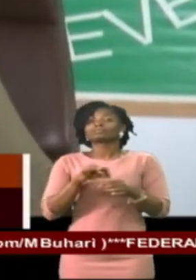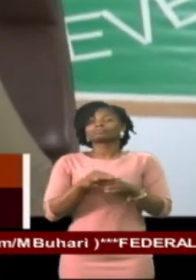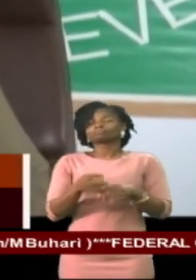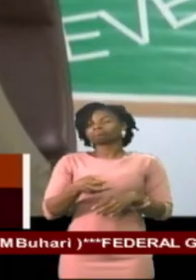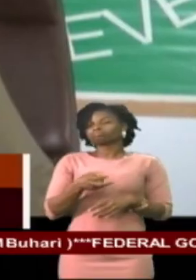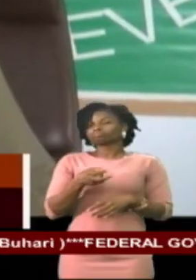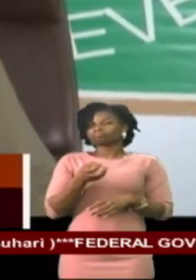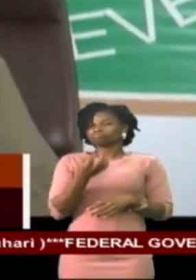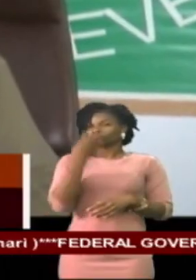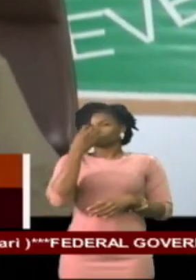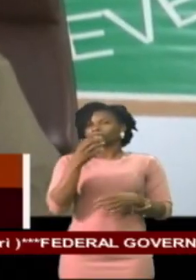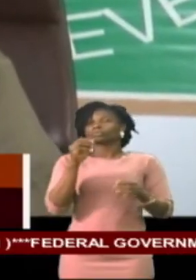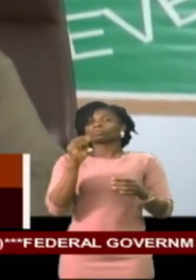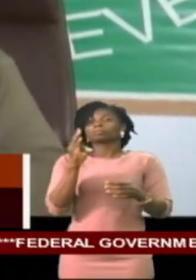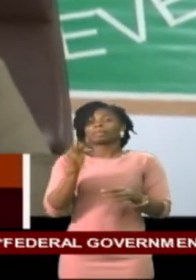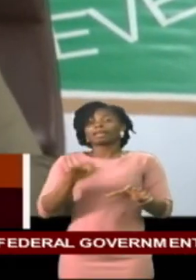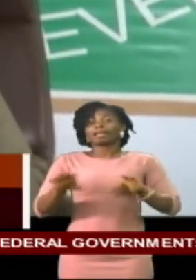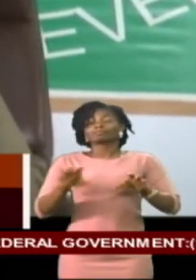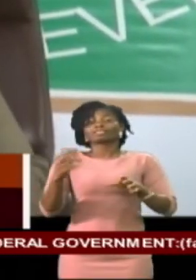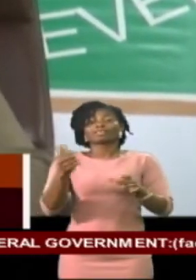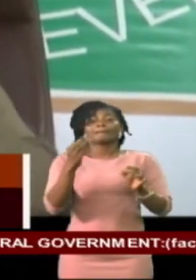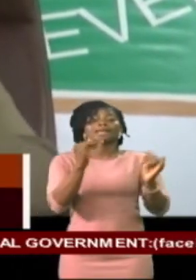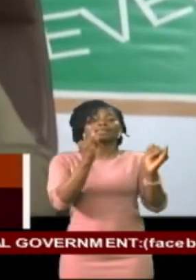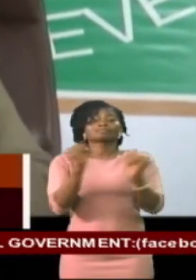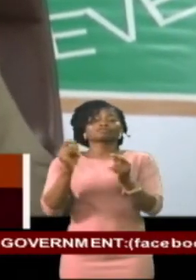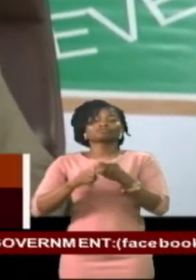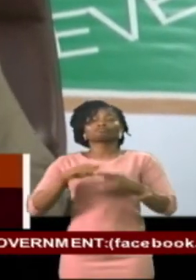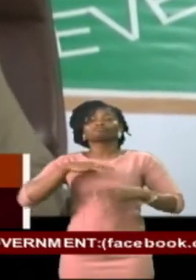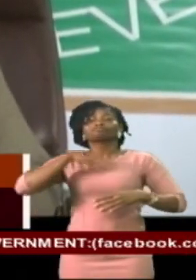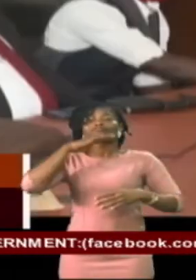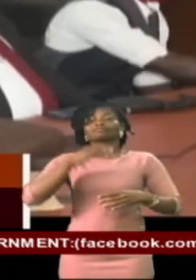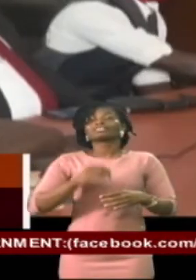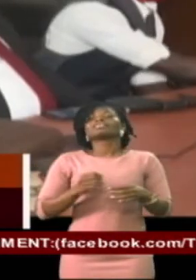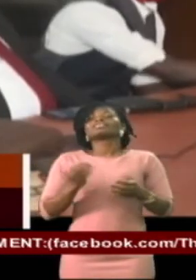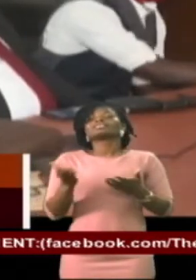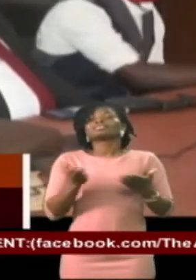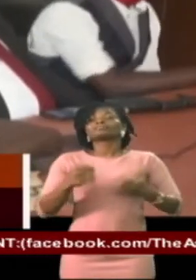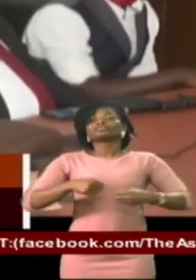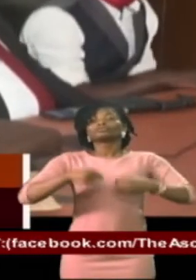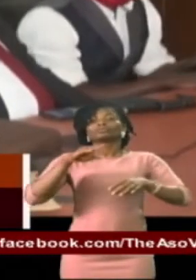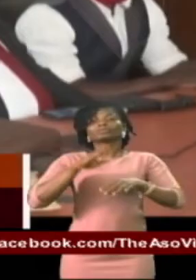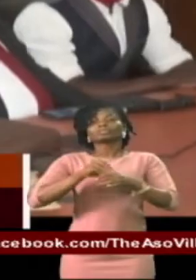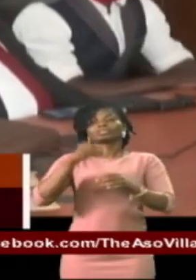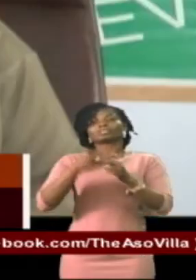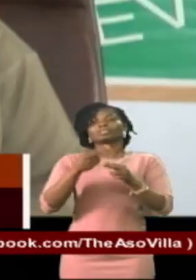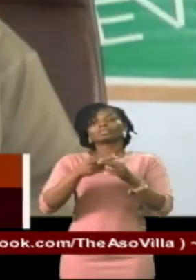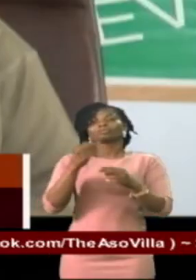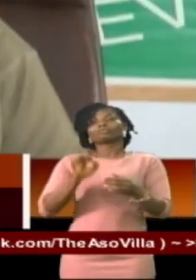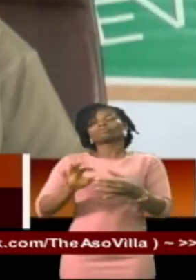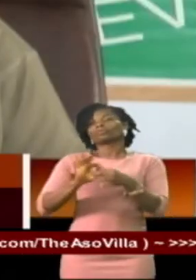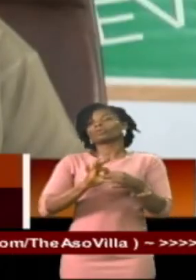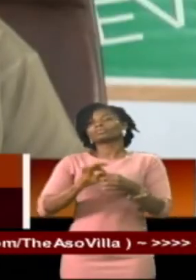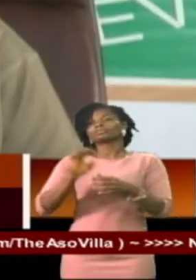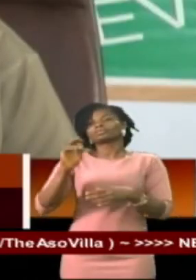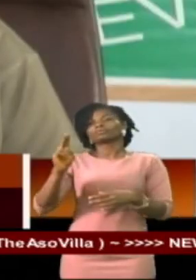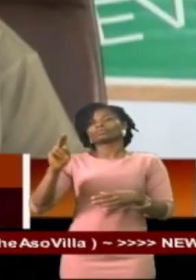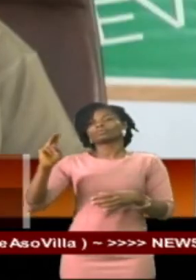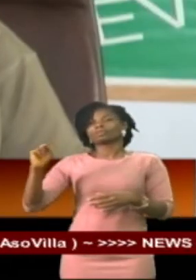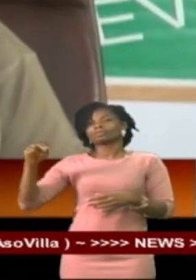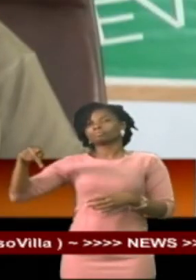at the action taken by an individual to sue service chiefs in the name of the coalition, CUPP. This